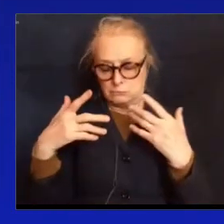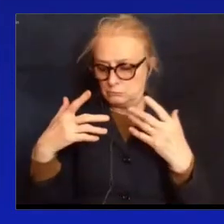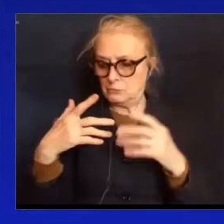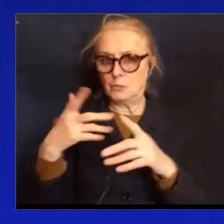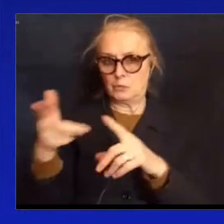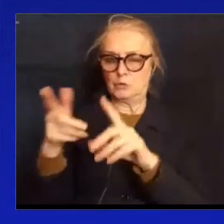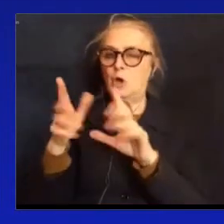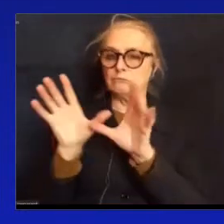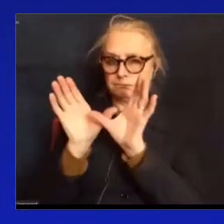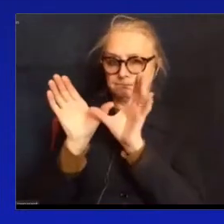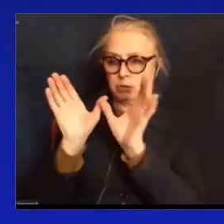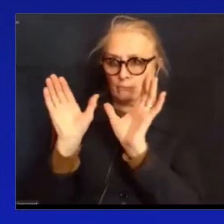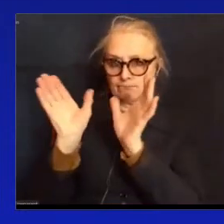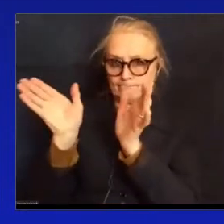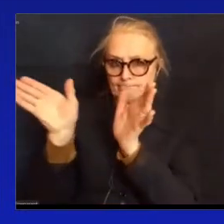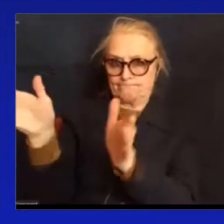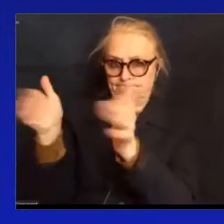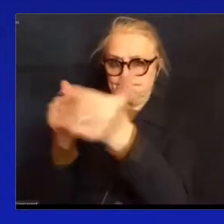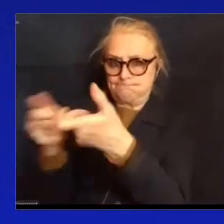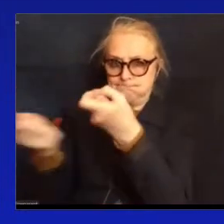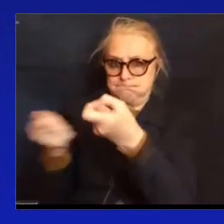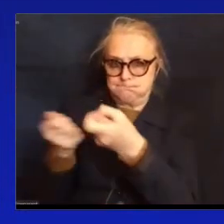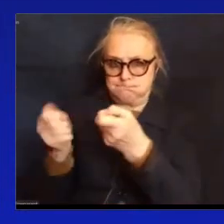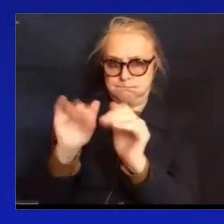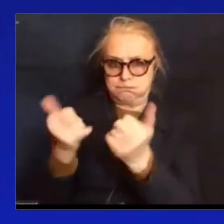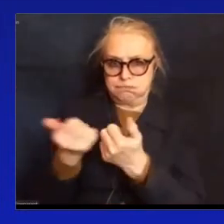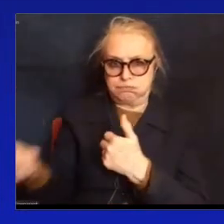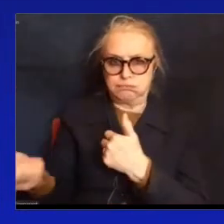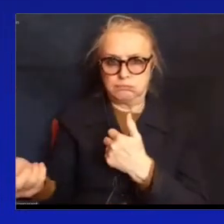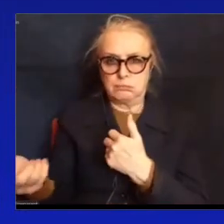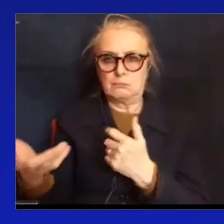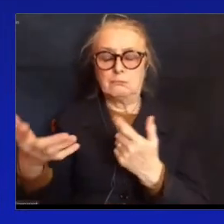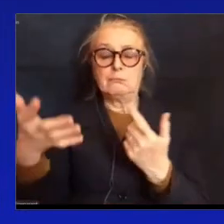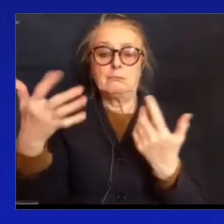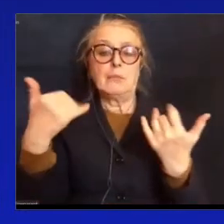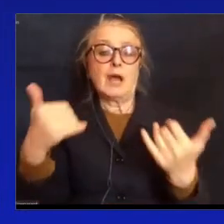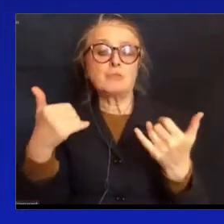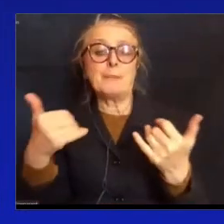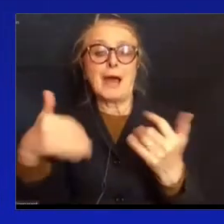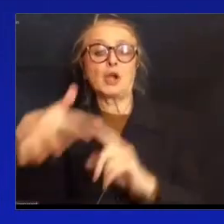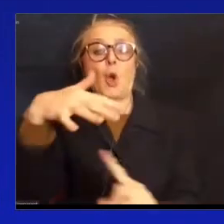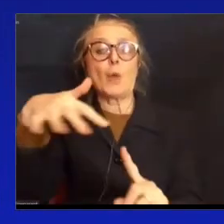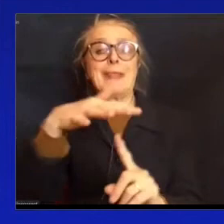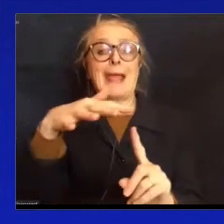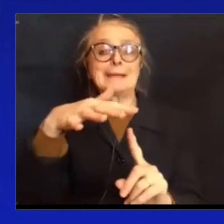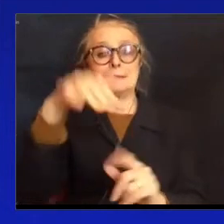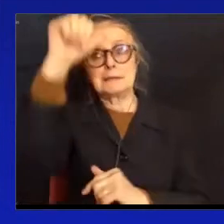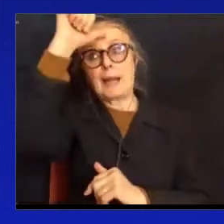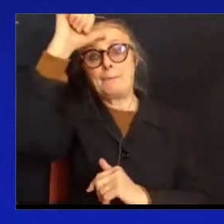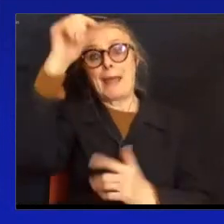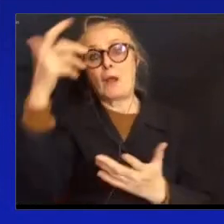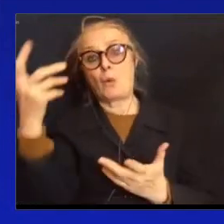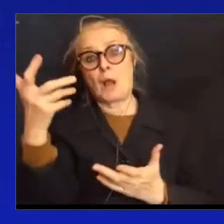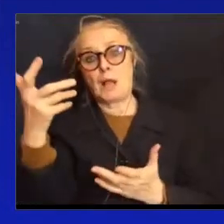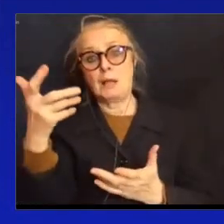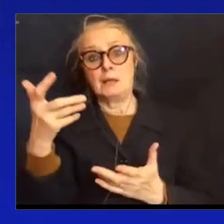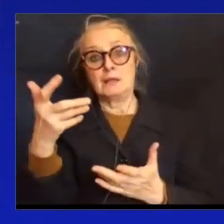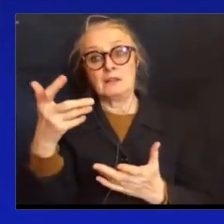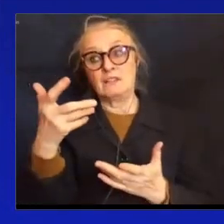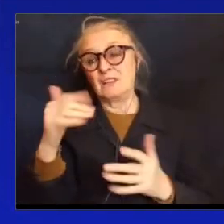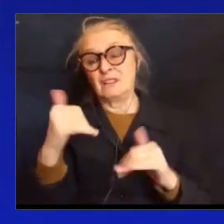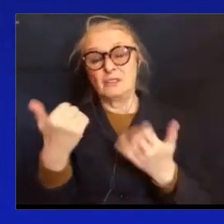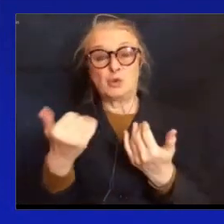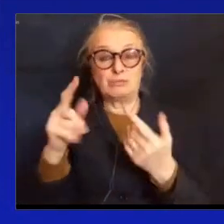that it is about all of us maintaining the behaviors like wearing masks and keeping 2